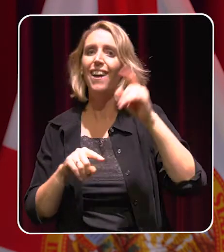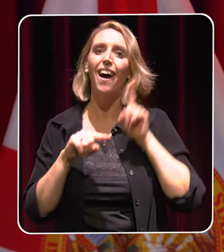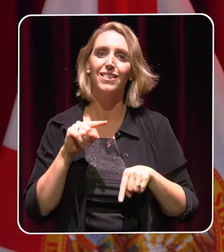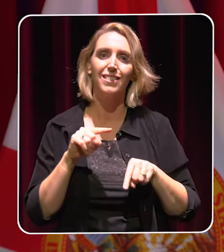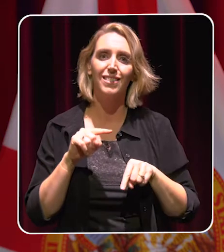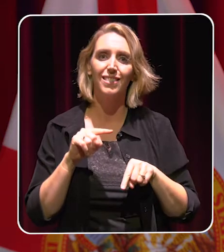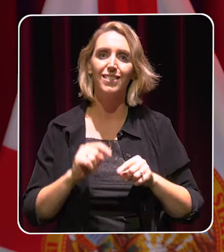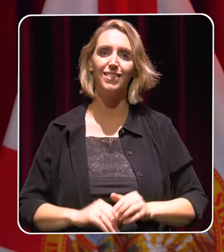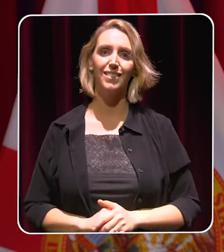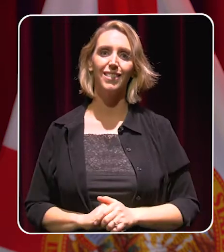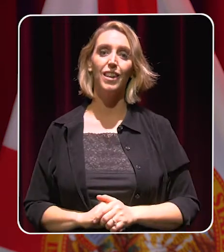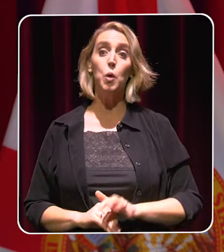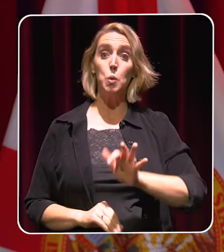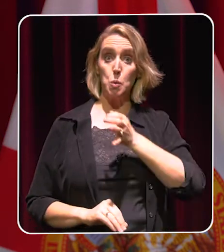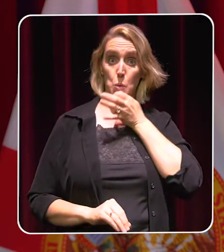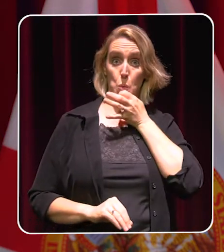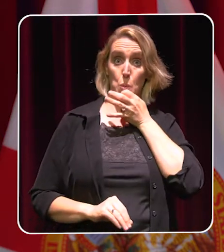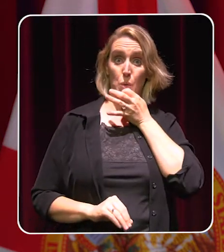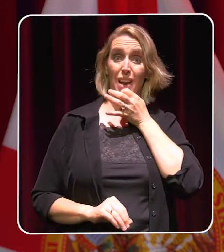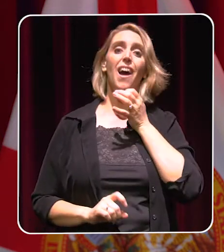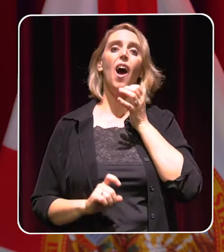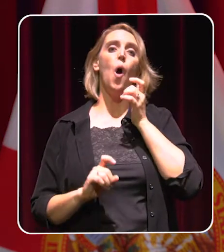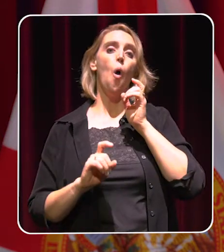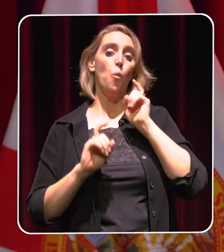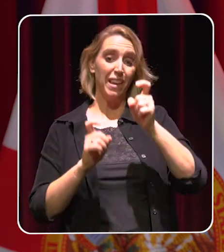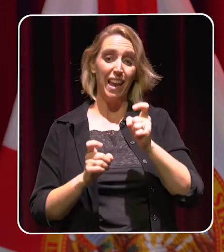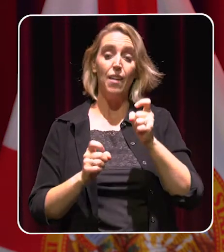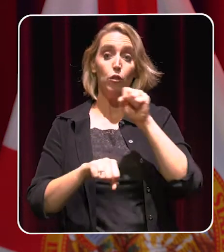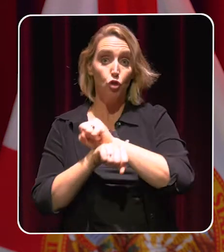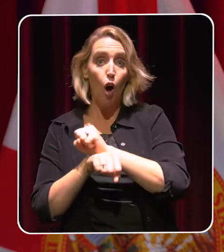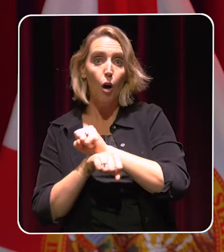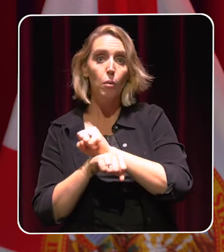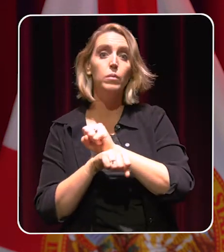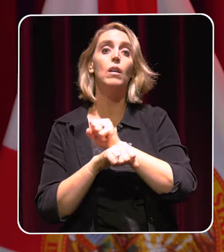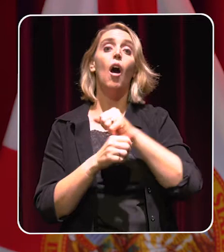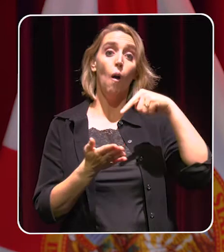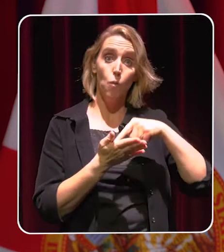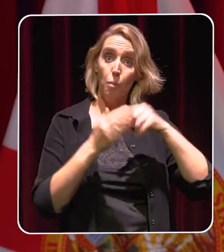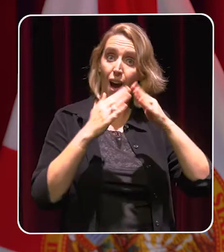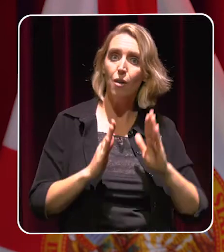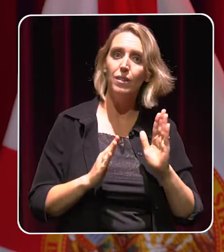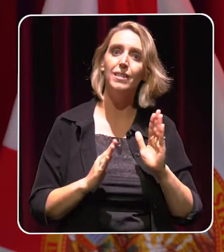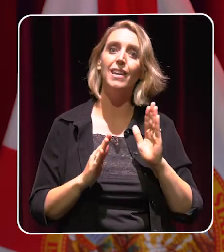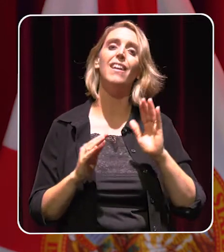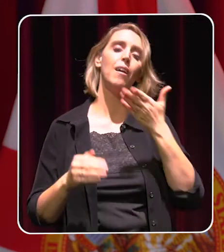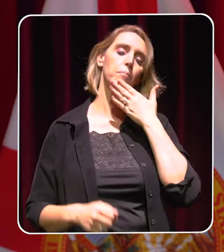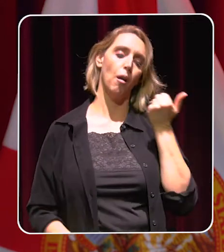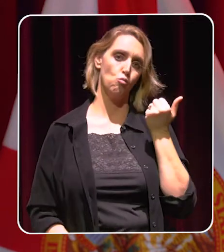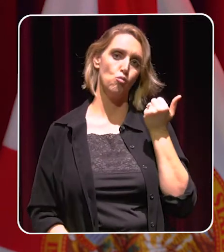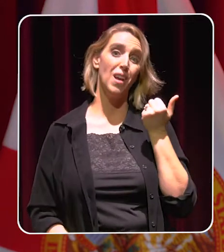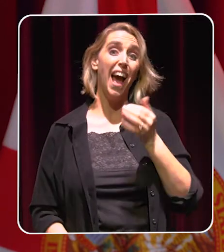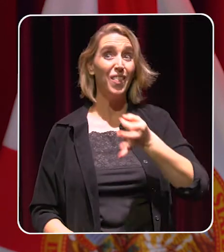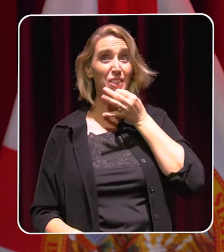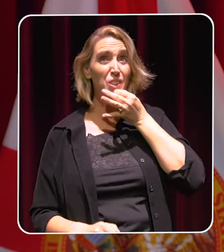be postponed. The sooner we can provide jobs and affordable places to live to our residents, the better. And the